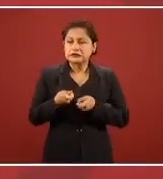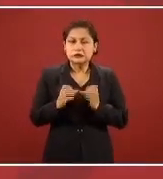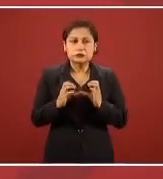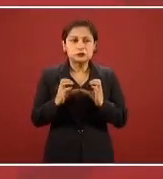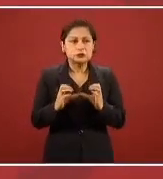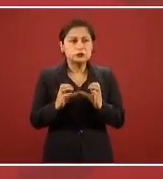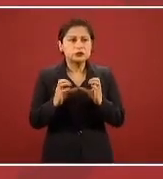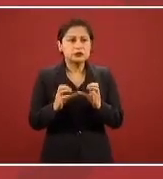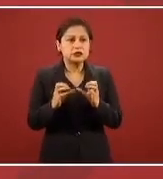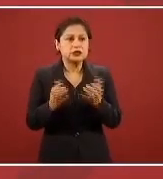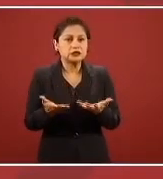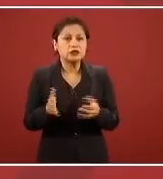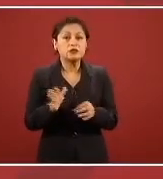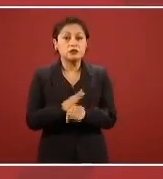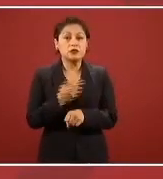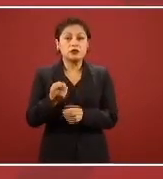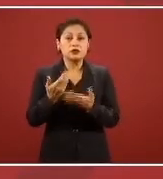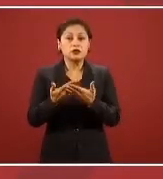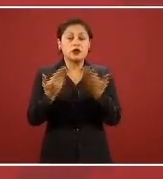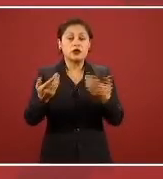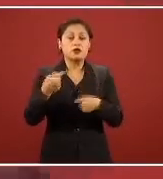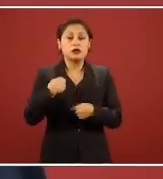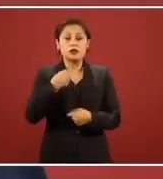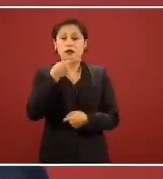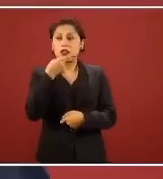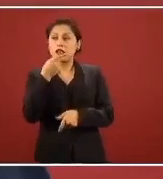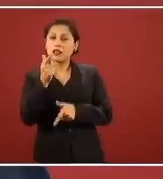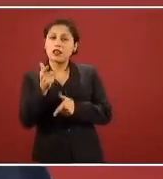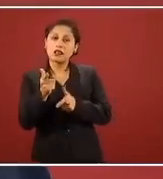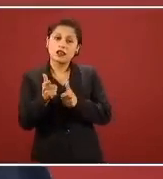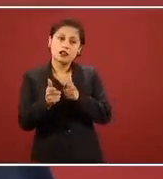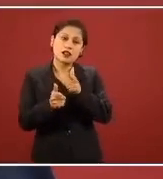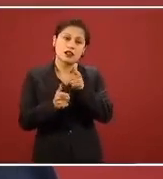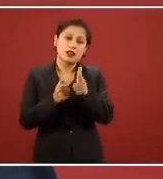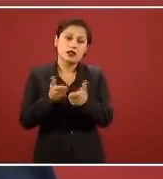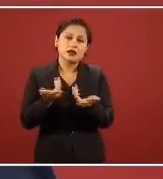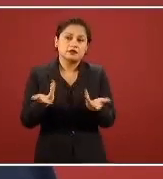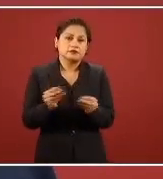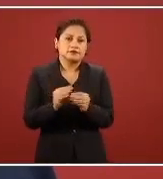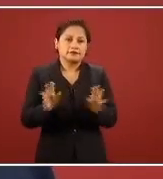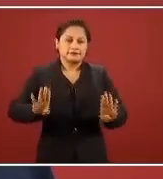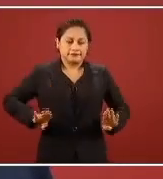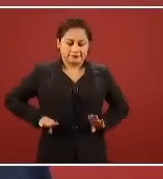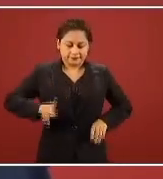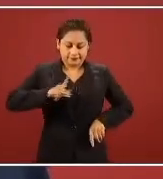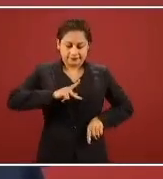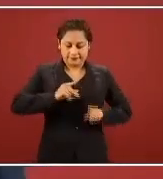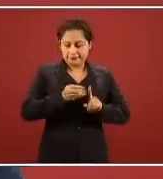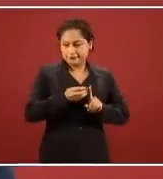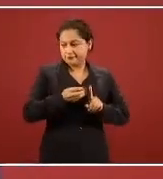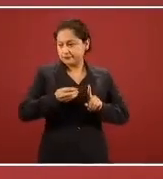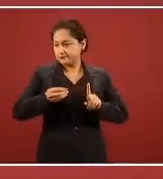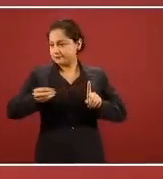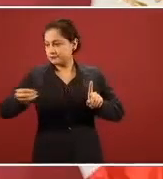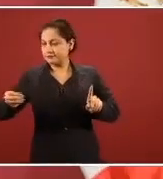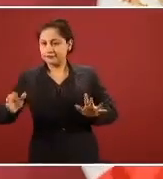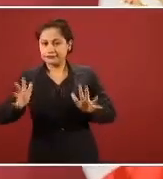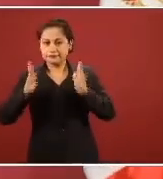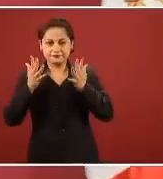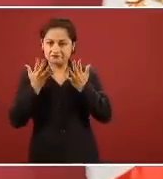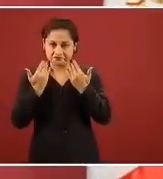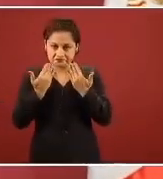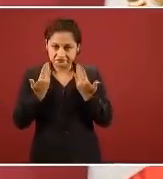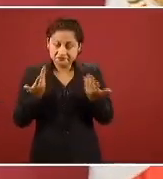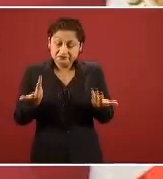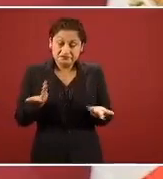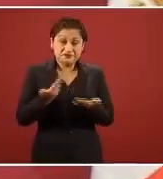say. Despacio. And that is why I even talk even de slower. De corrido. As it is, I don't talk very pero fast. Tengo que cuidarme, but now I have to